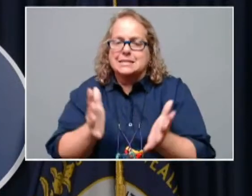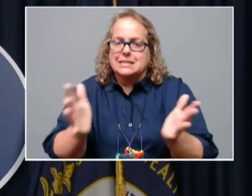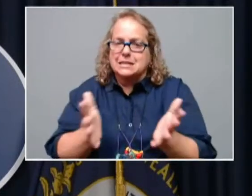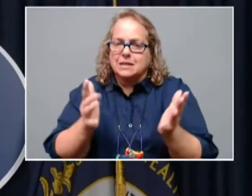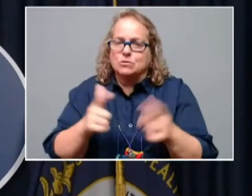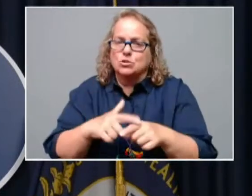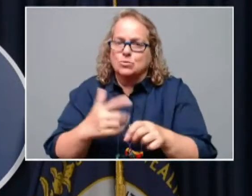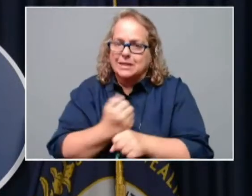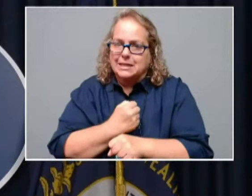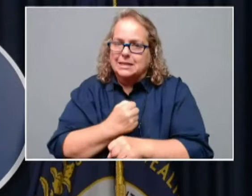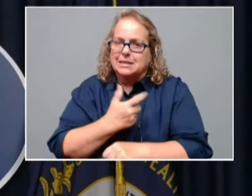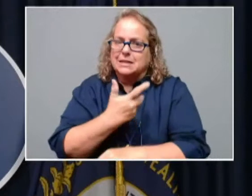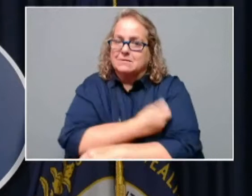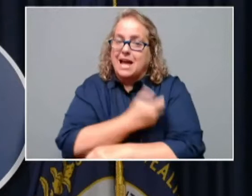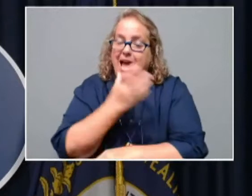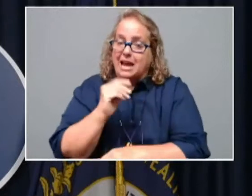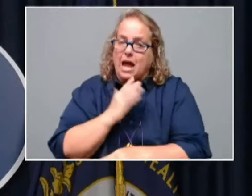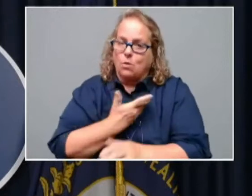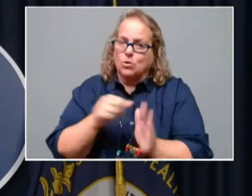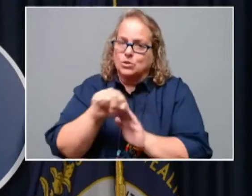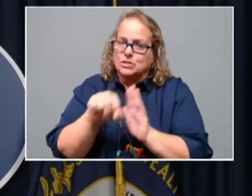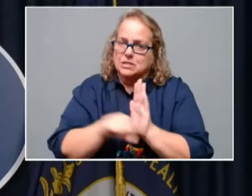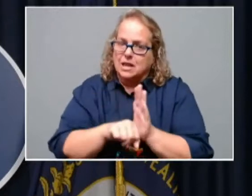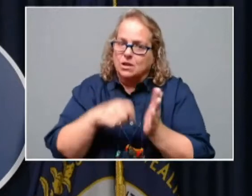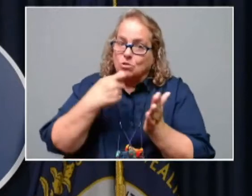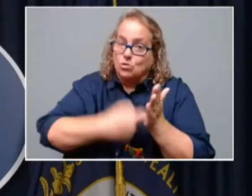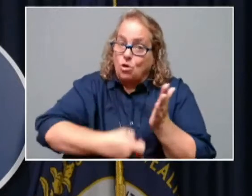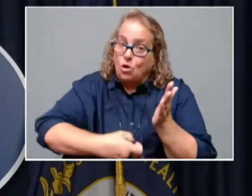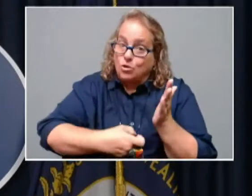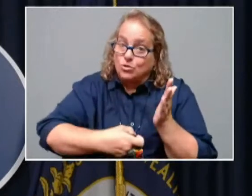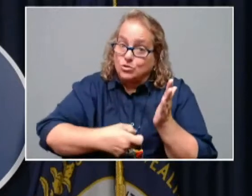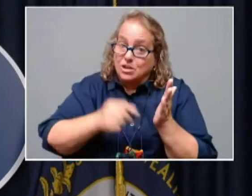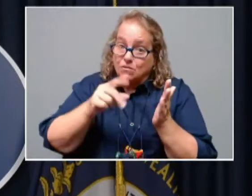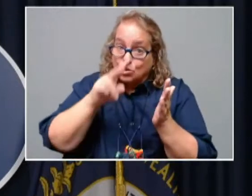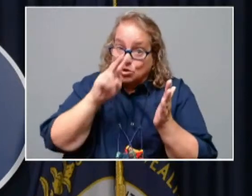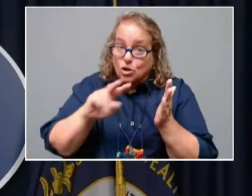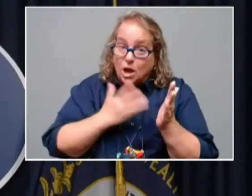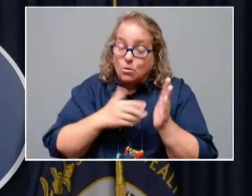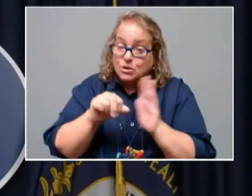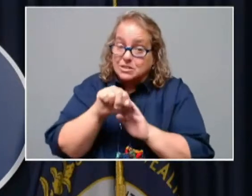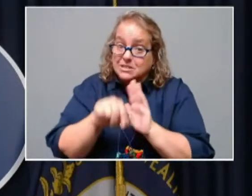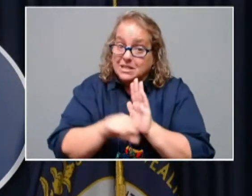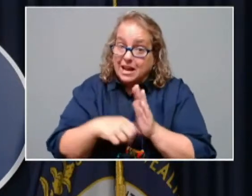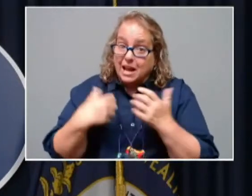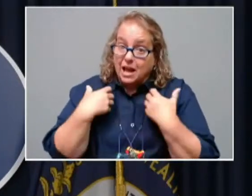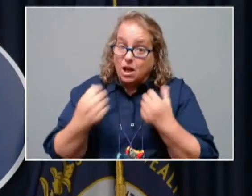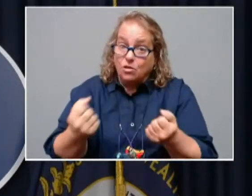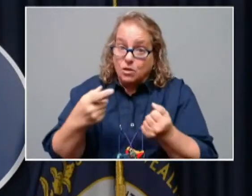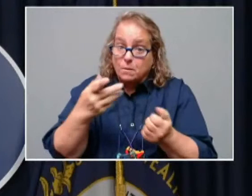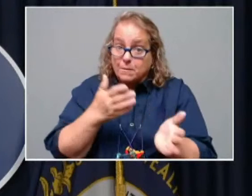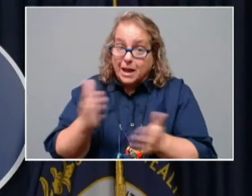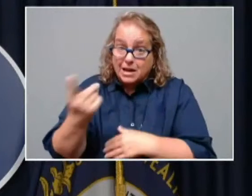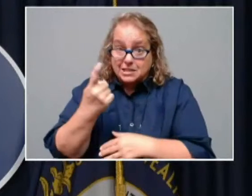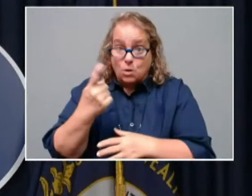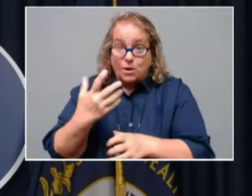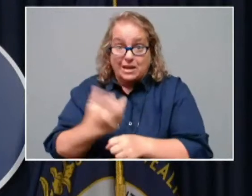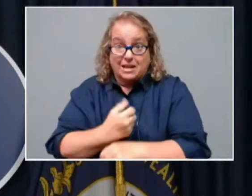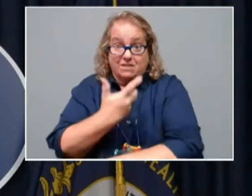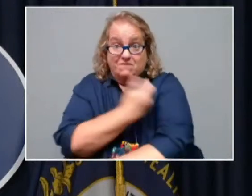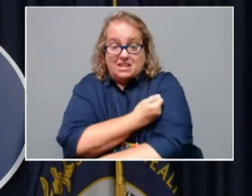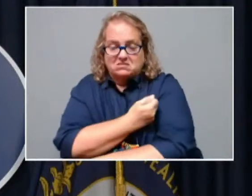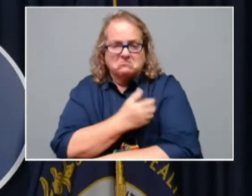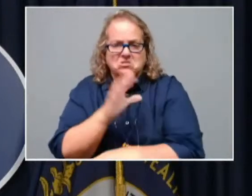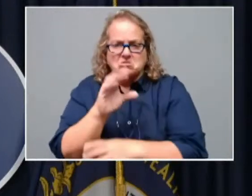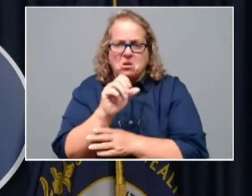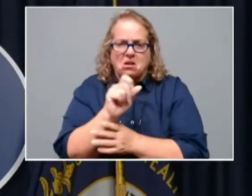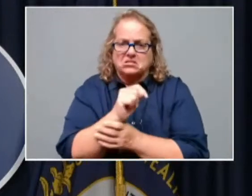our state costs. If you think about our state health plan, if someone gets vaccinated, it costs $0.